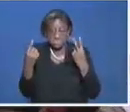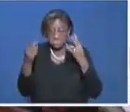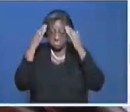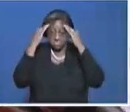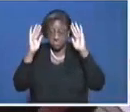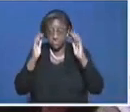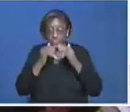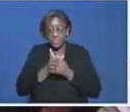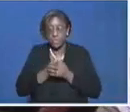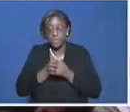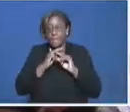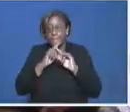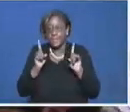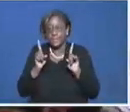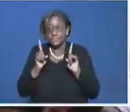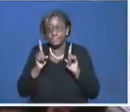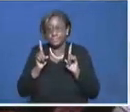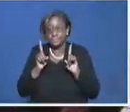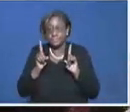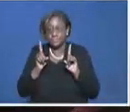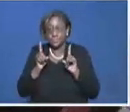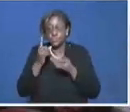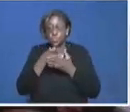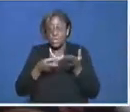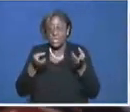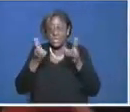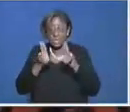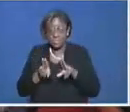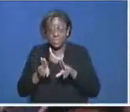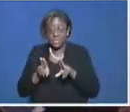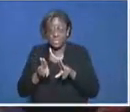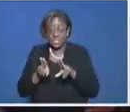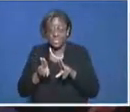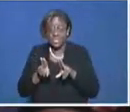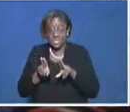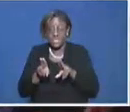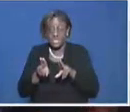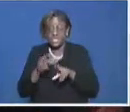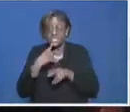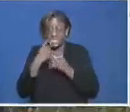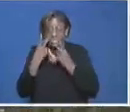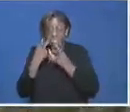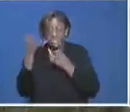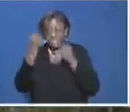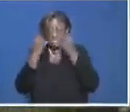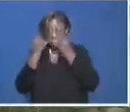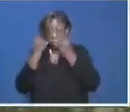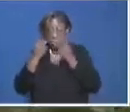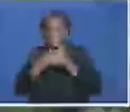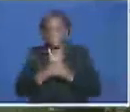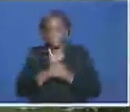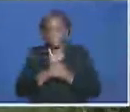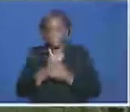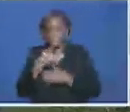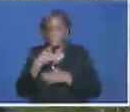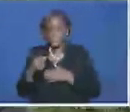people. But as mentioned, from what is observed, there appears to have been a struggle. Meantime, officials